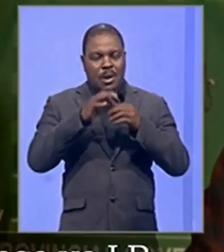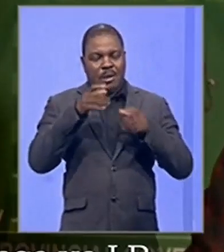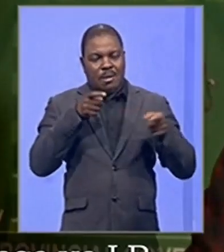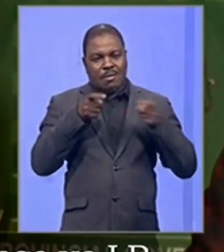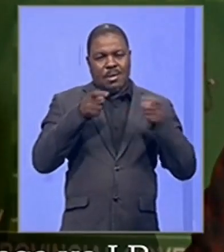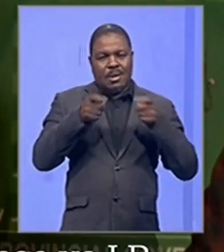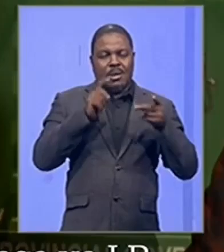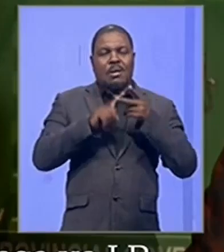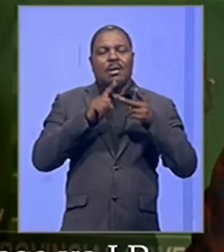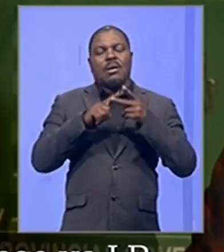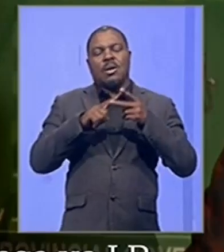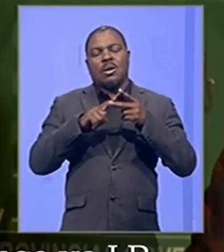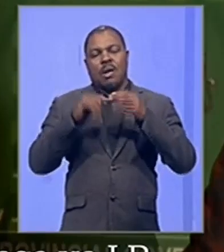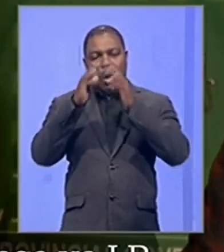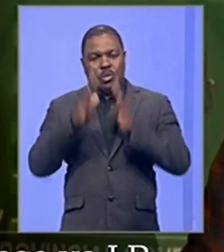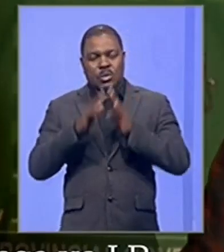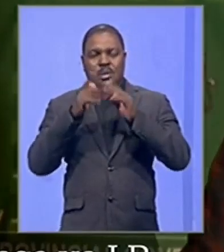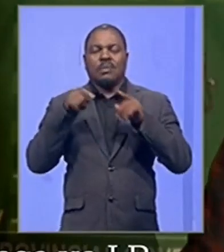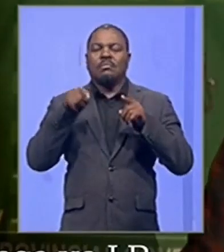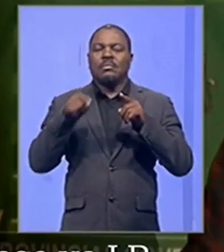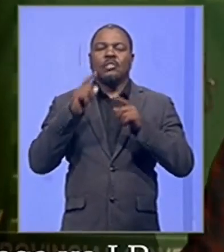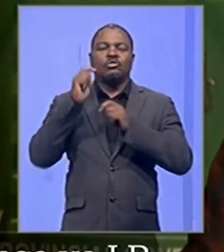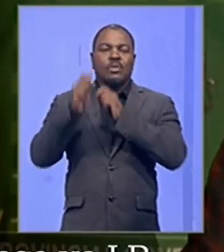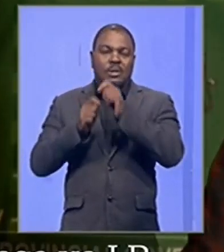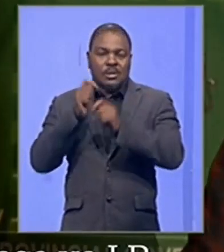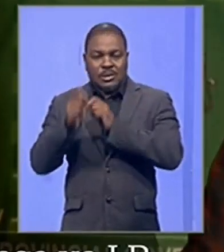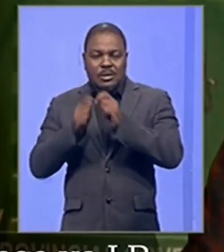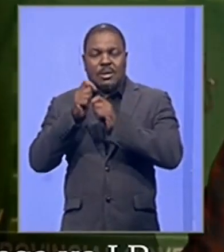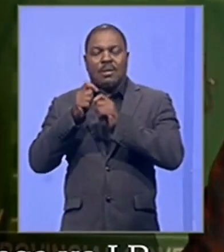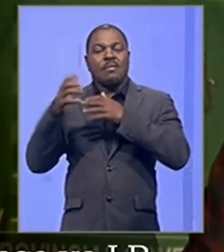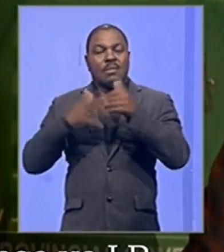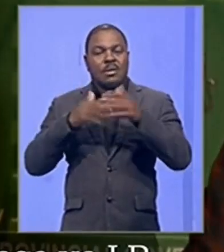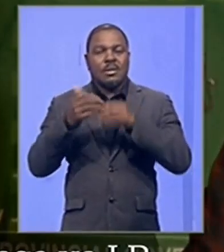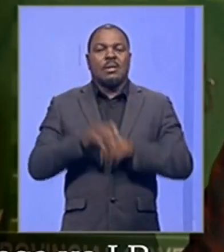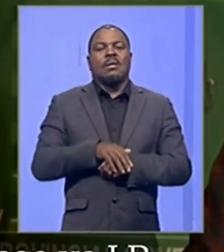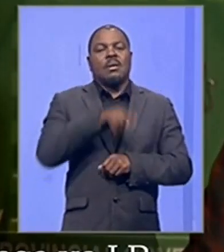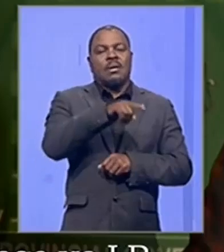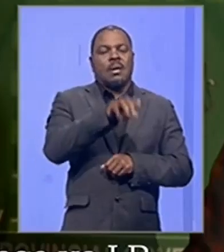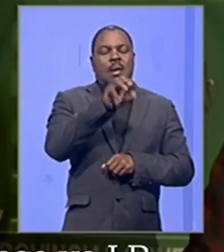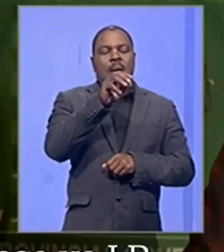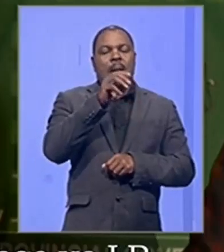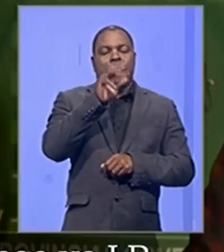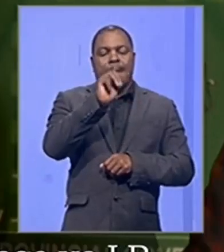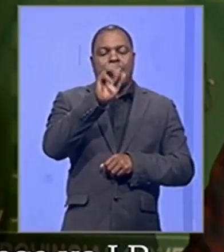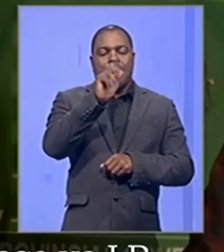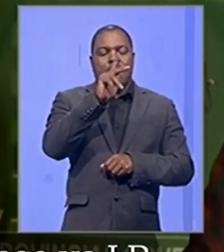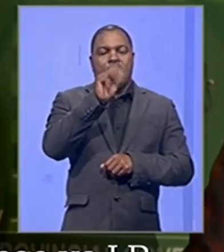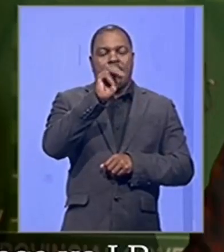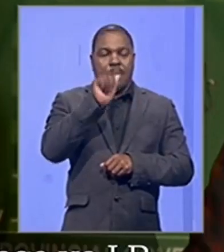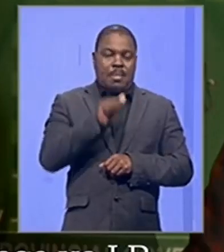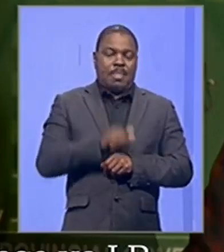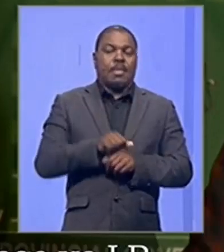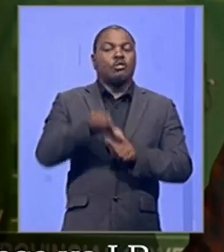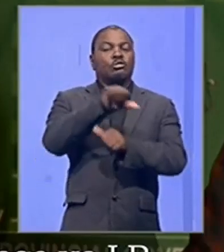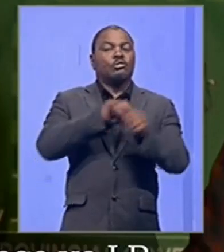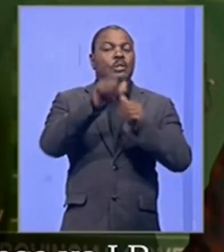and Traditional Affairs, Tatana Biskop Rogers Makam. The Department of Social